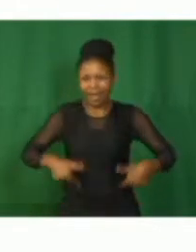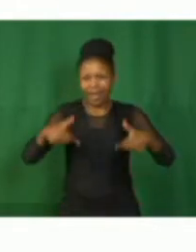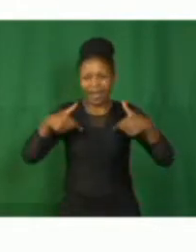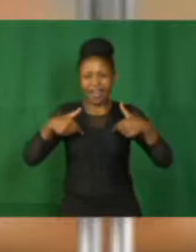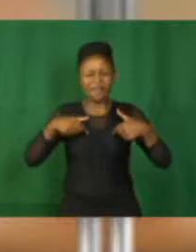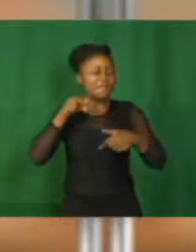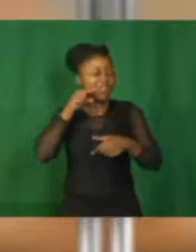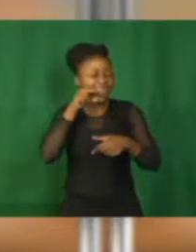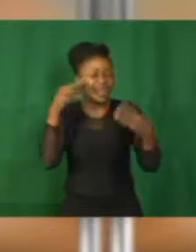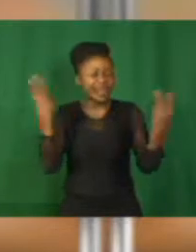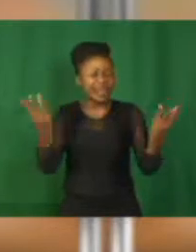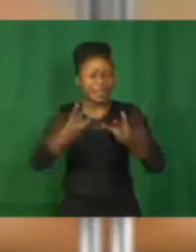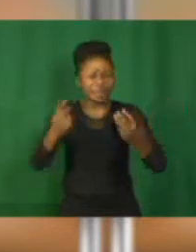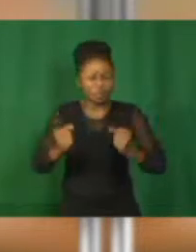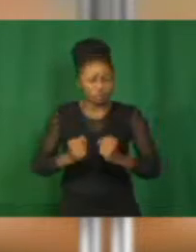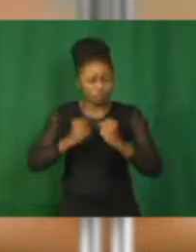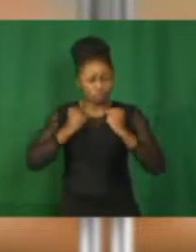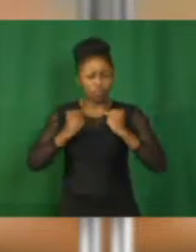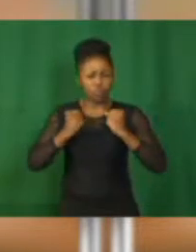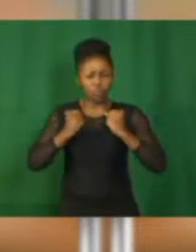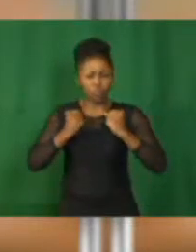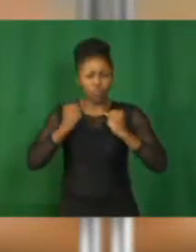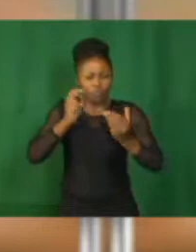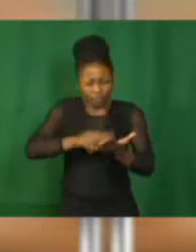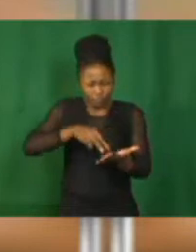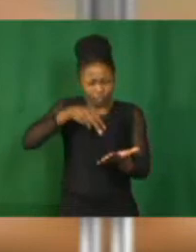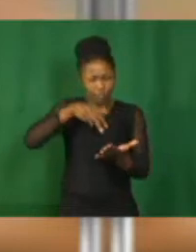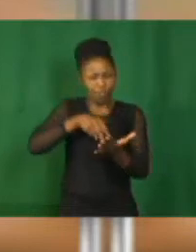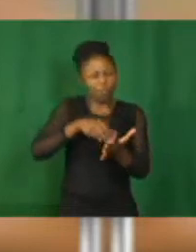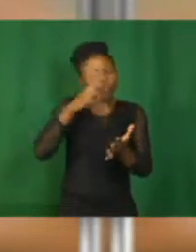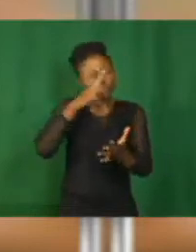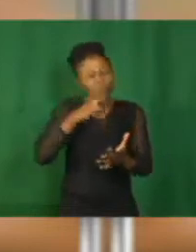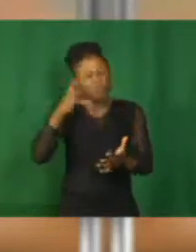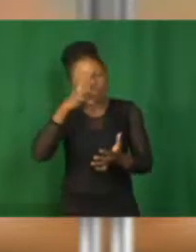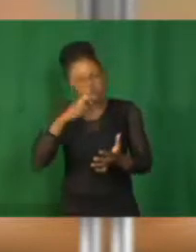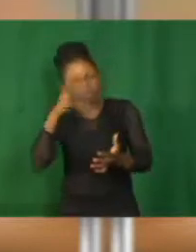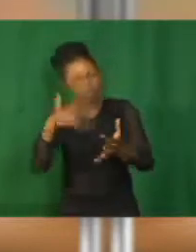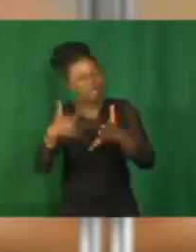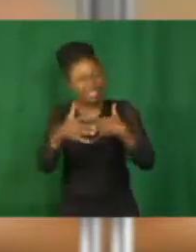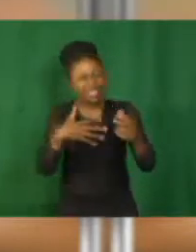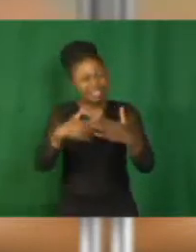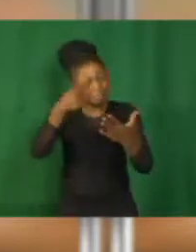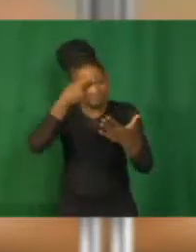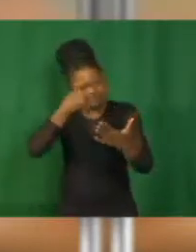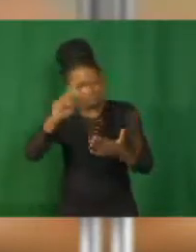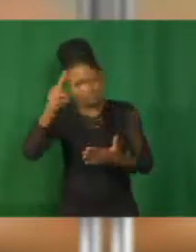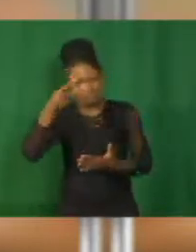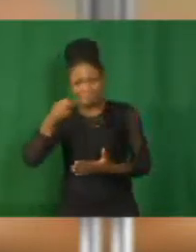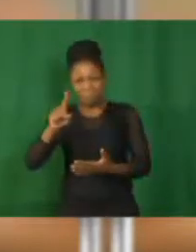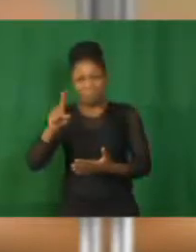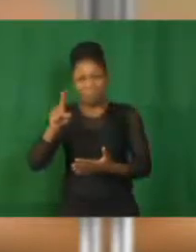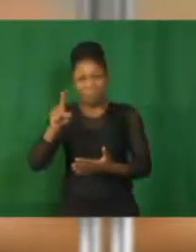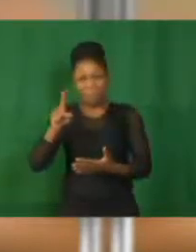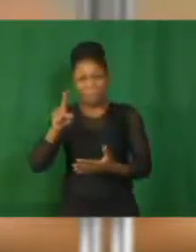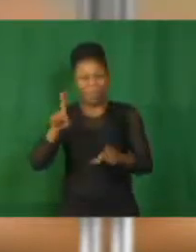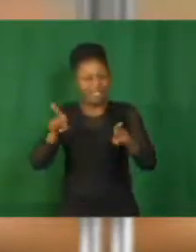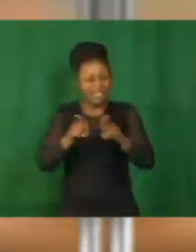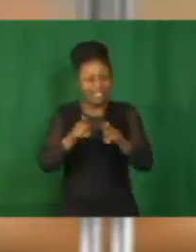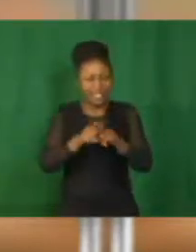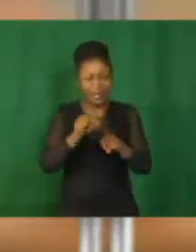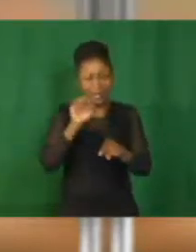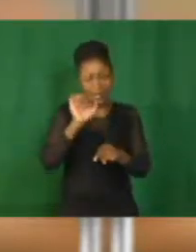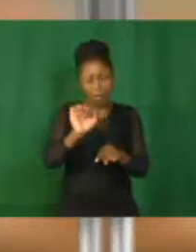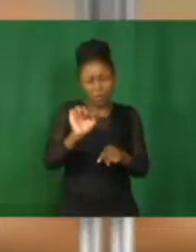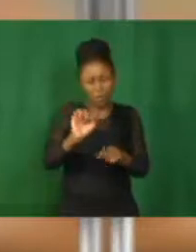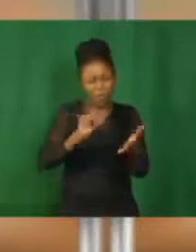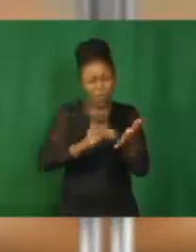will stand up for what is right. And then we are saying that again, he is what? He is assertive. What does it mean when